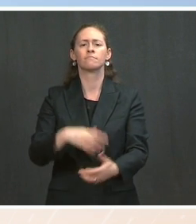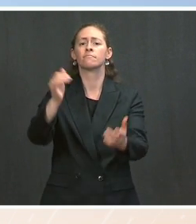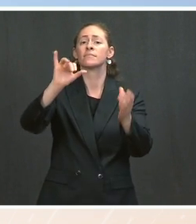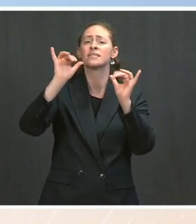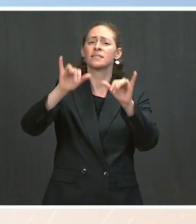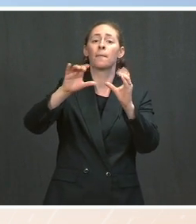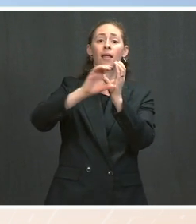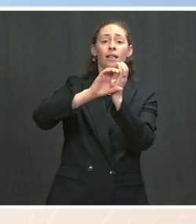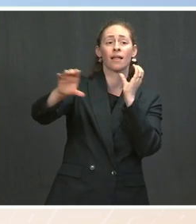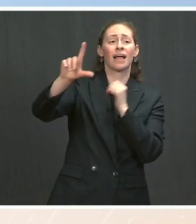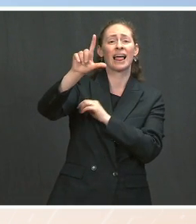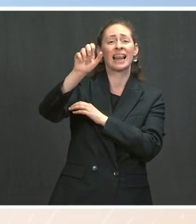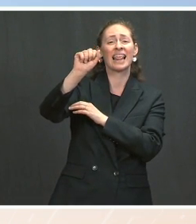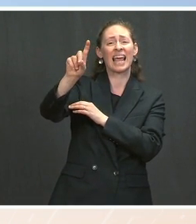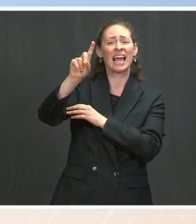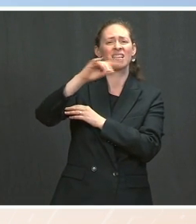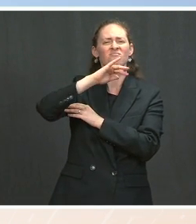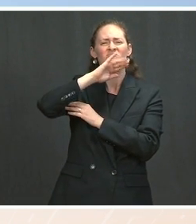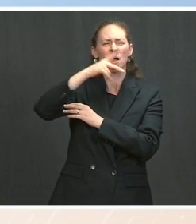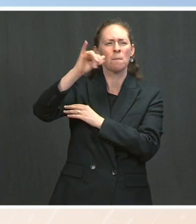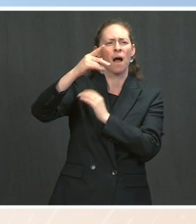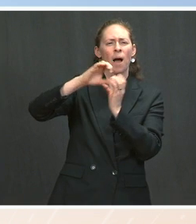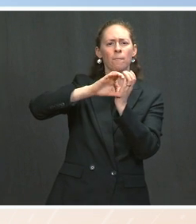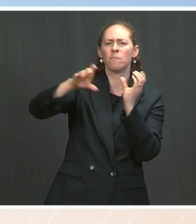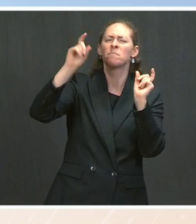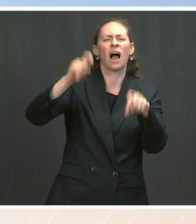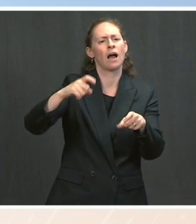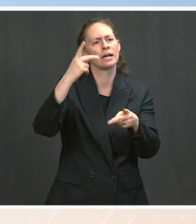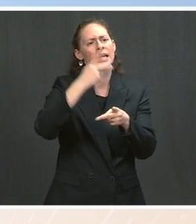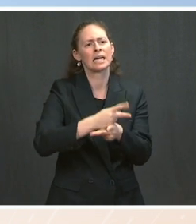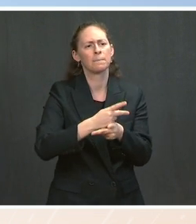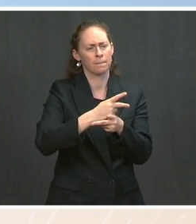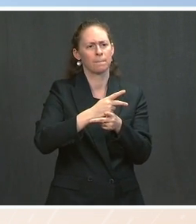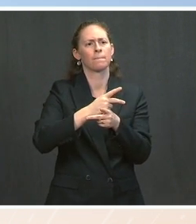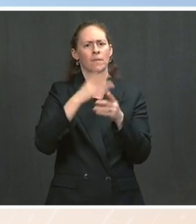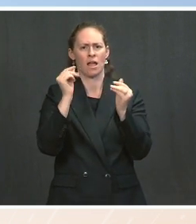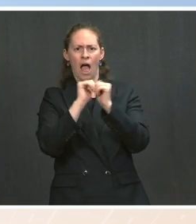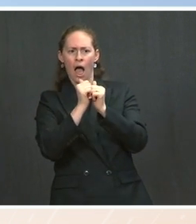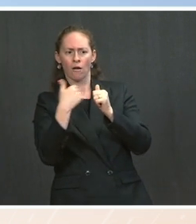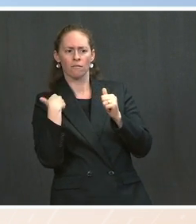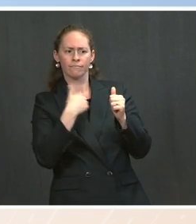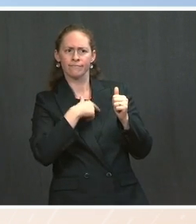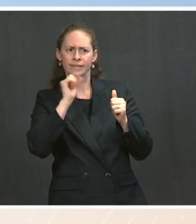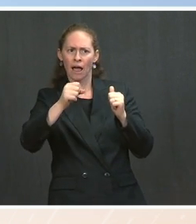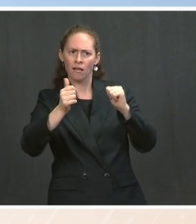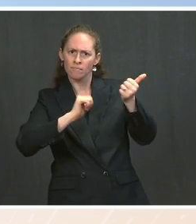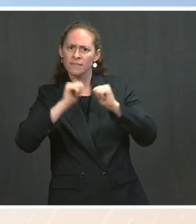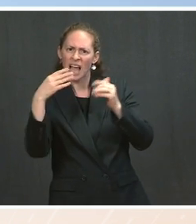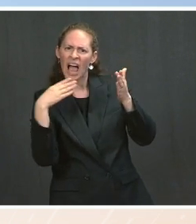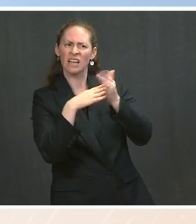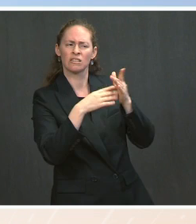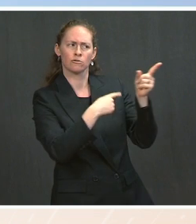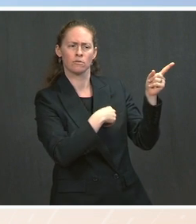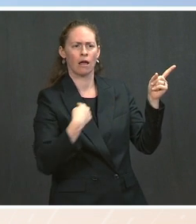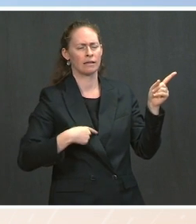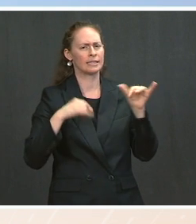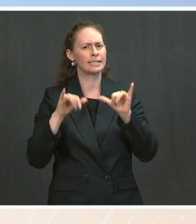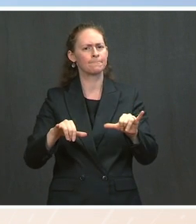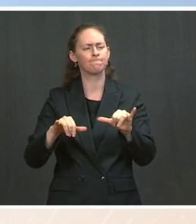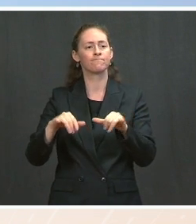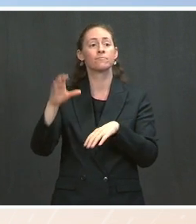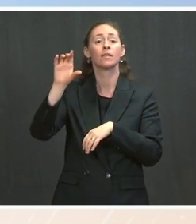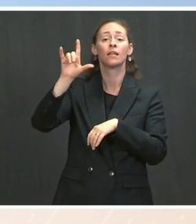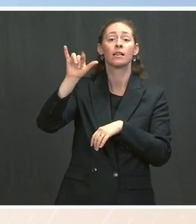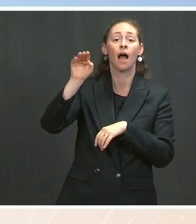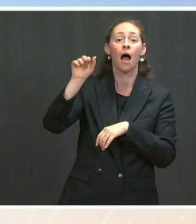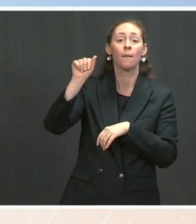resilience projects as extreme weather events, as we've seen around the country, continue to become more common as a result of climate change. And lastly, any changes to how